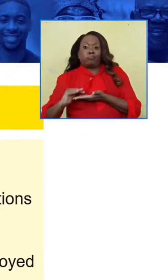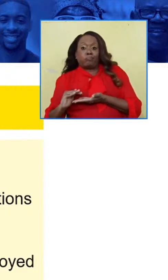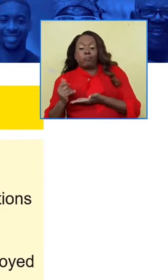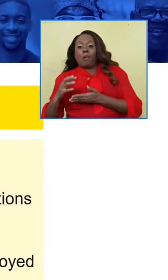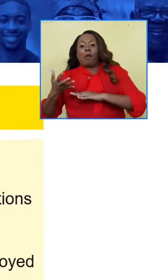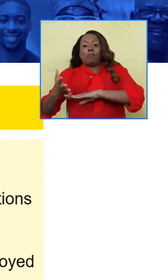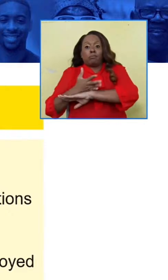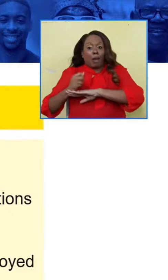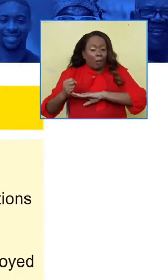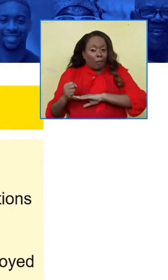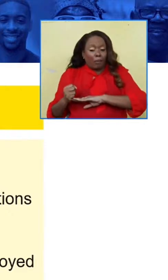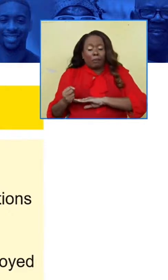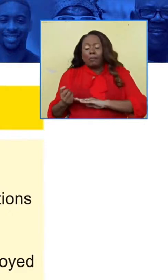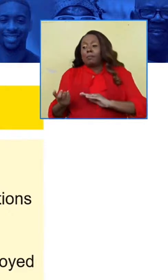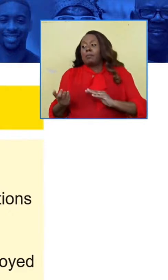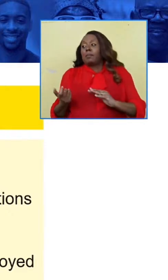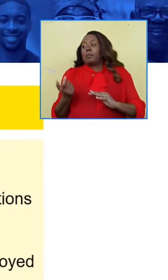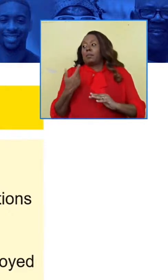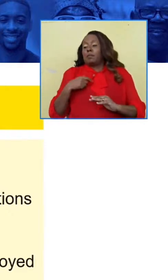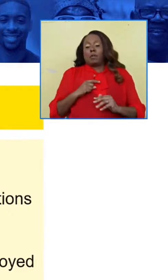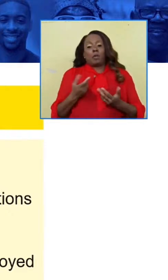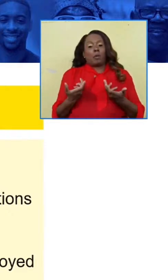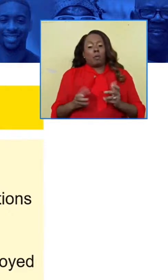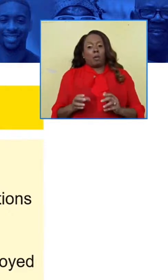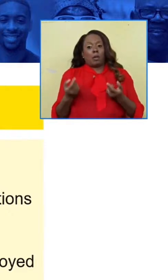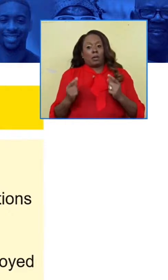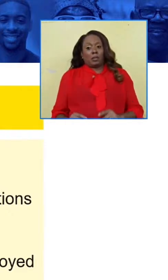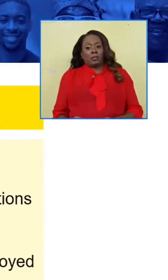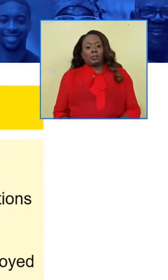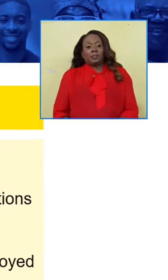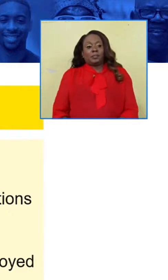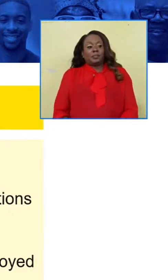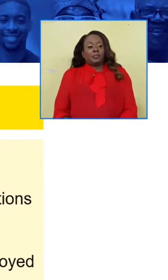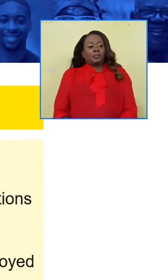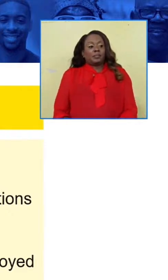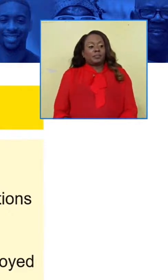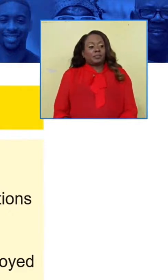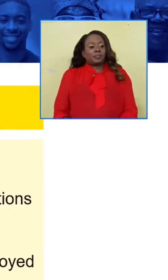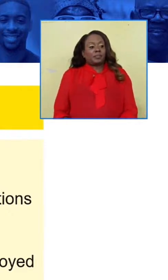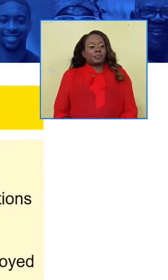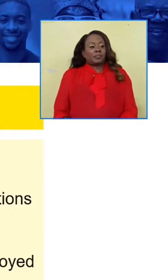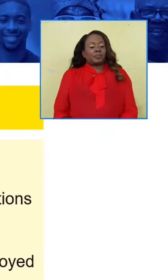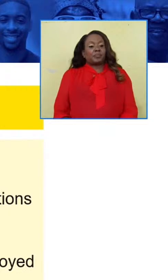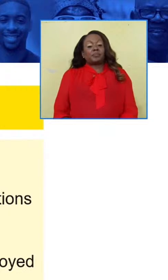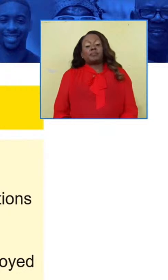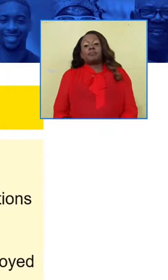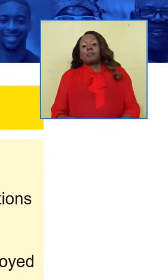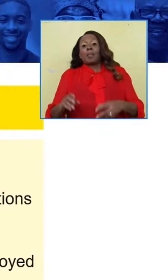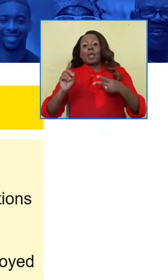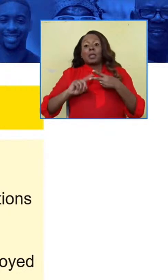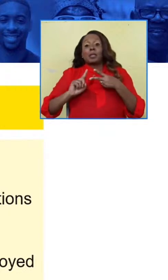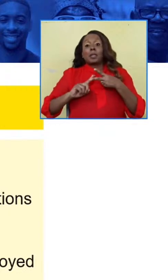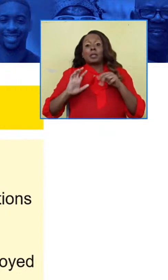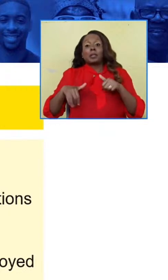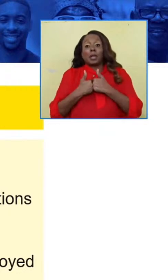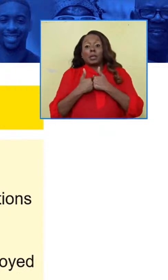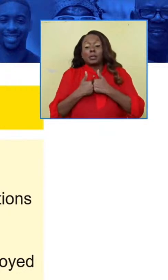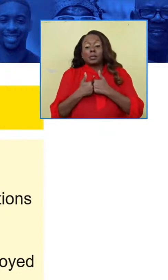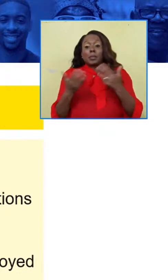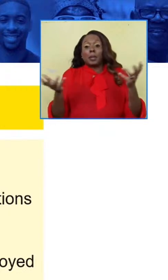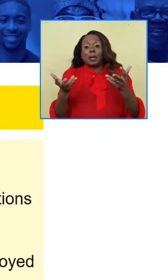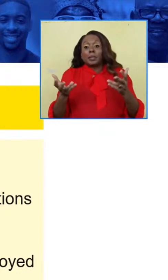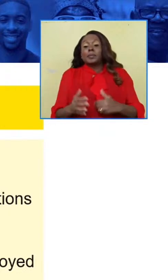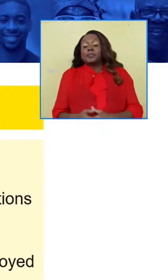they run out, and you have difficulty meeting pensions each month. The The second challenge that I mentioned a while ago would